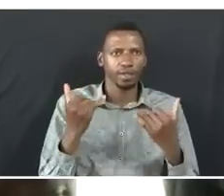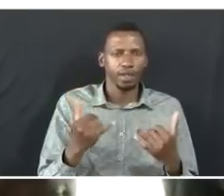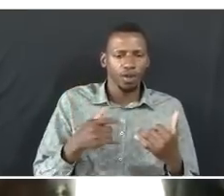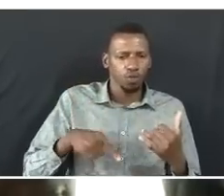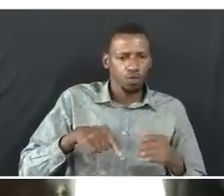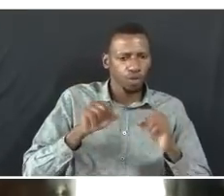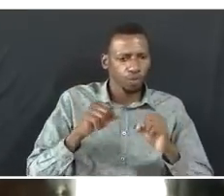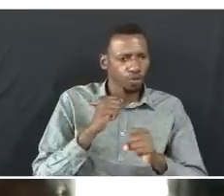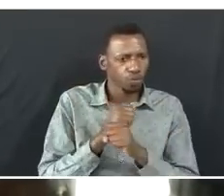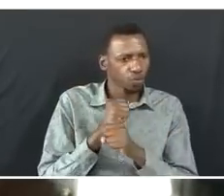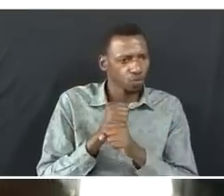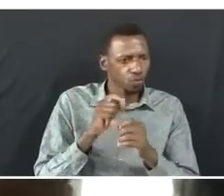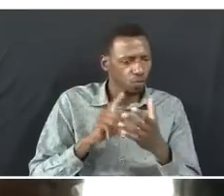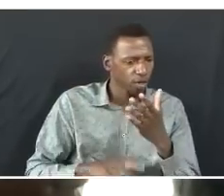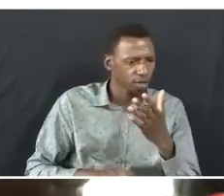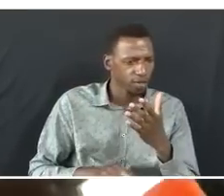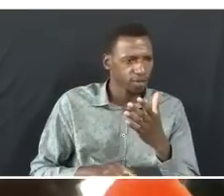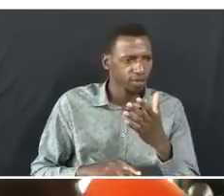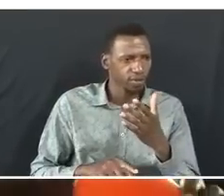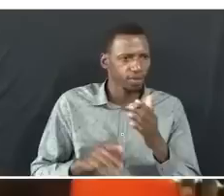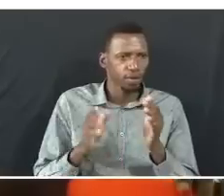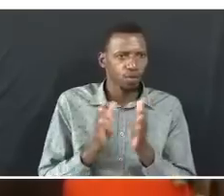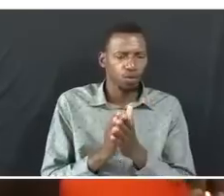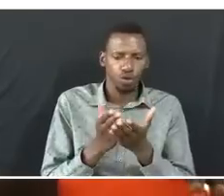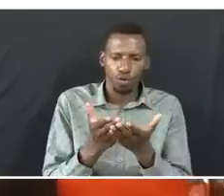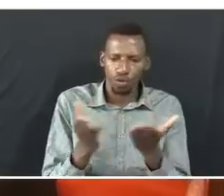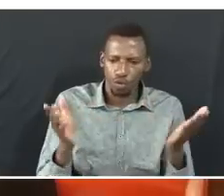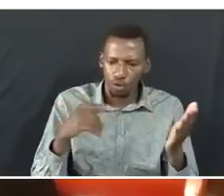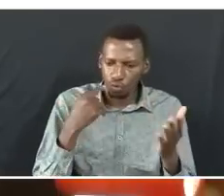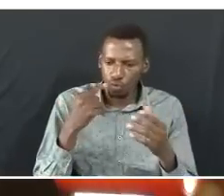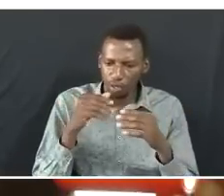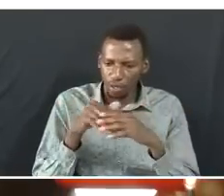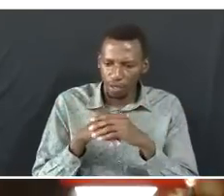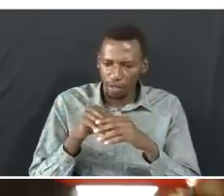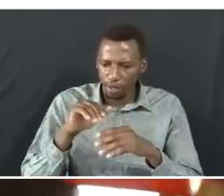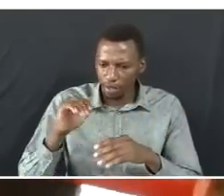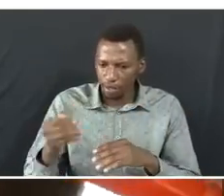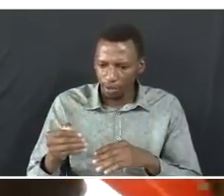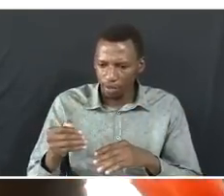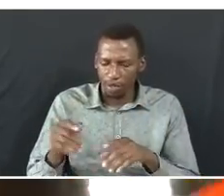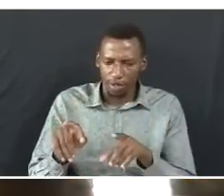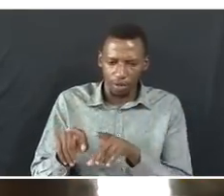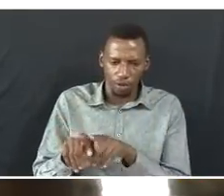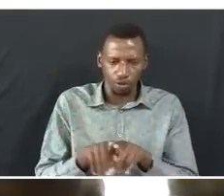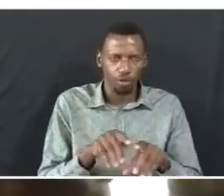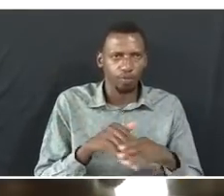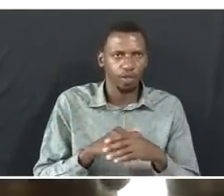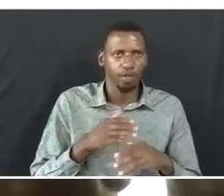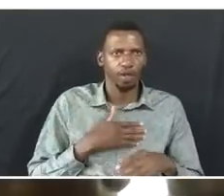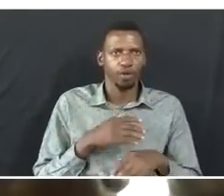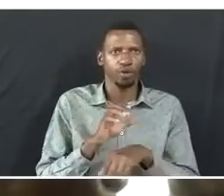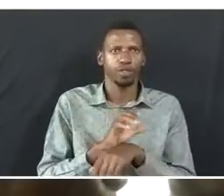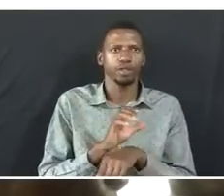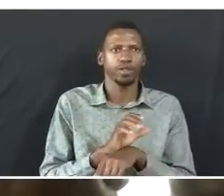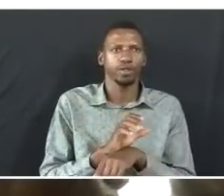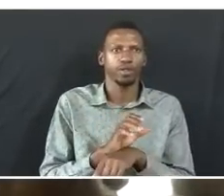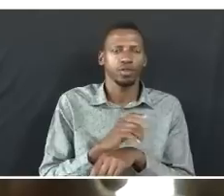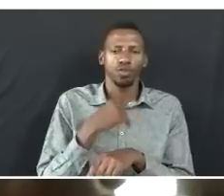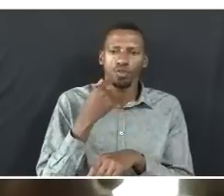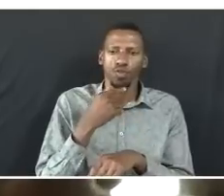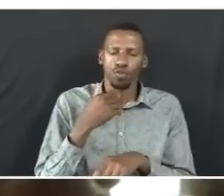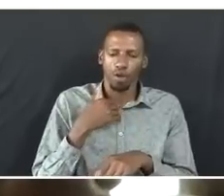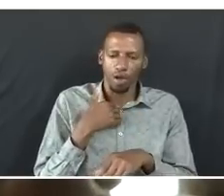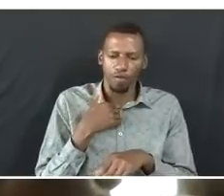do with those who are within the cities, even in our very own churches that have